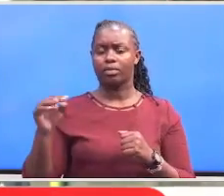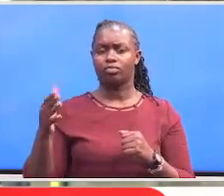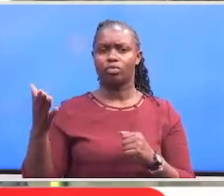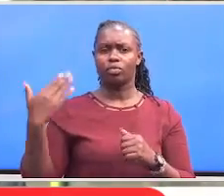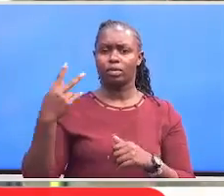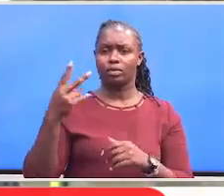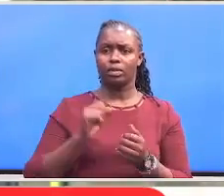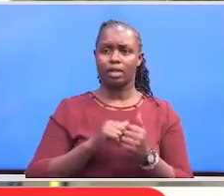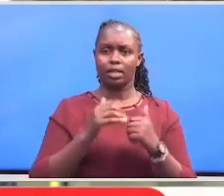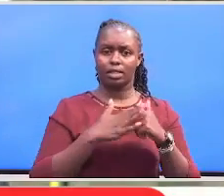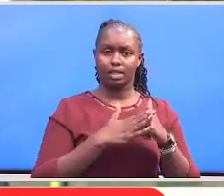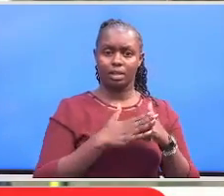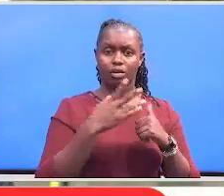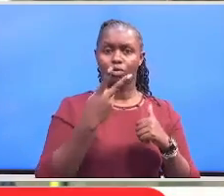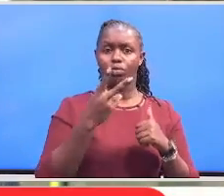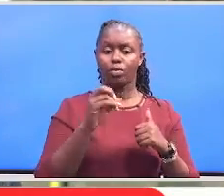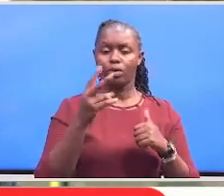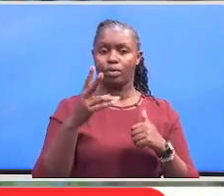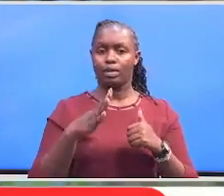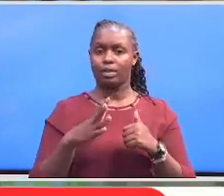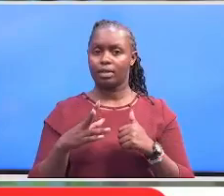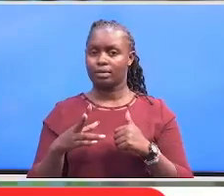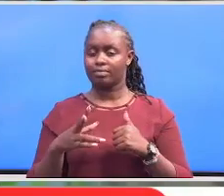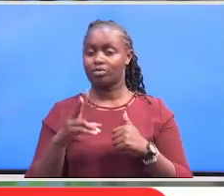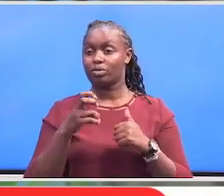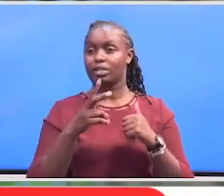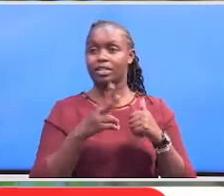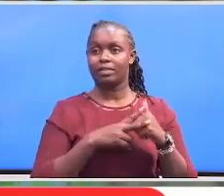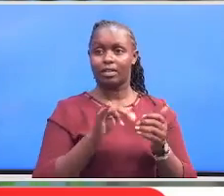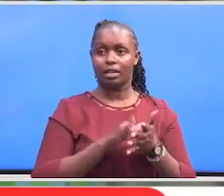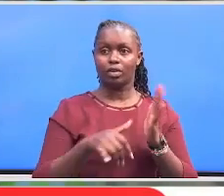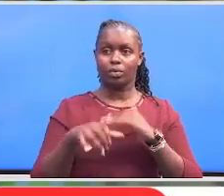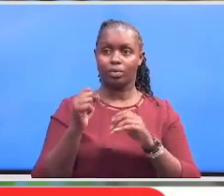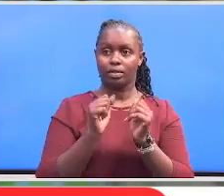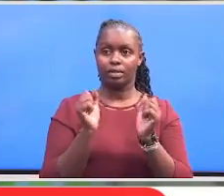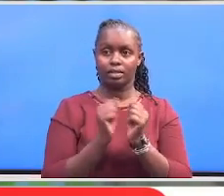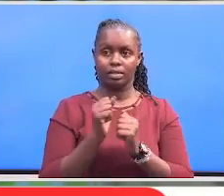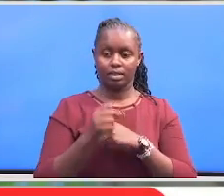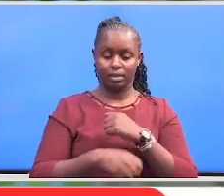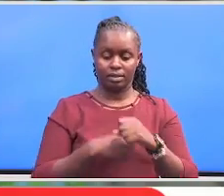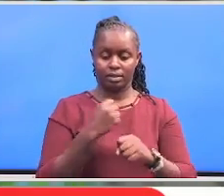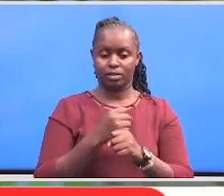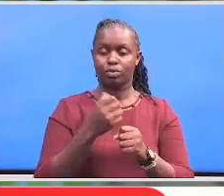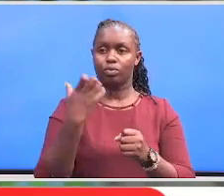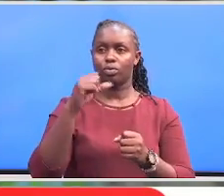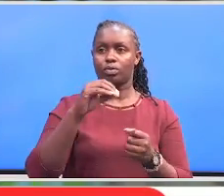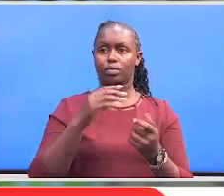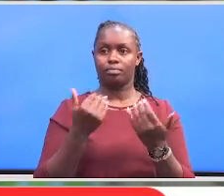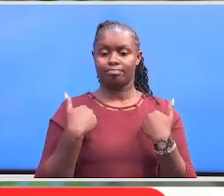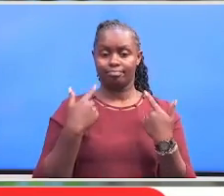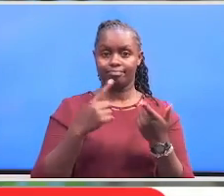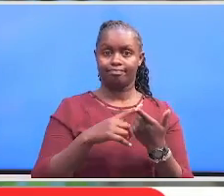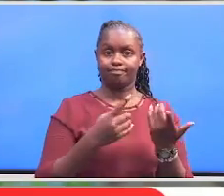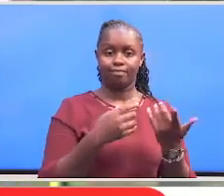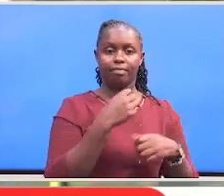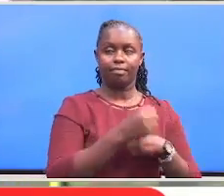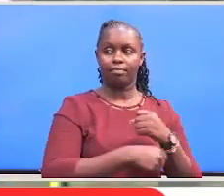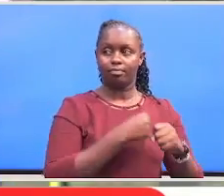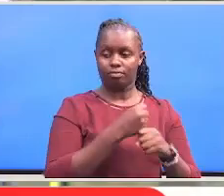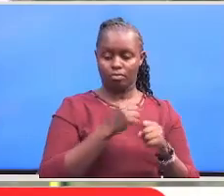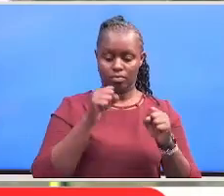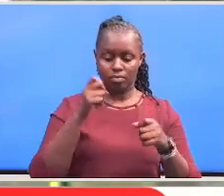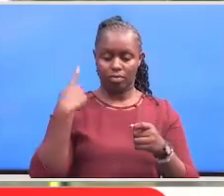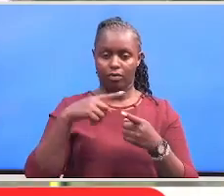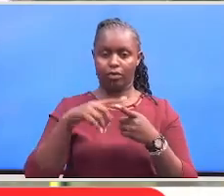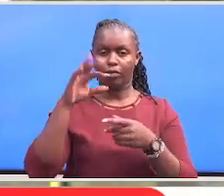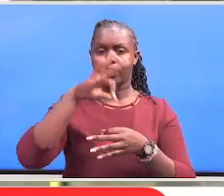from 2019 to 2027, that's around 8 years. So anyone that was 10 years, atakuwa 18. So atakuwa amefikisha age ya kuvote. So most of the people will